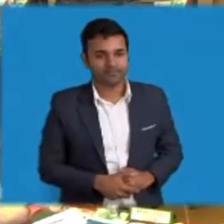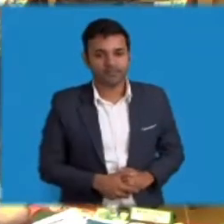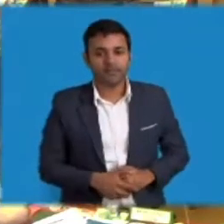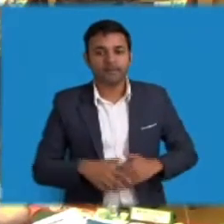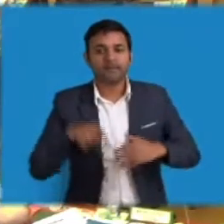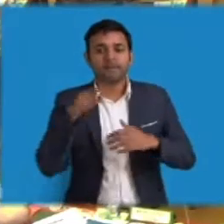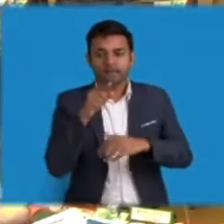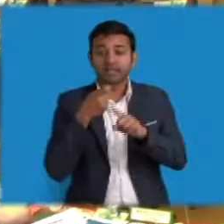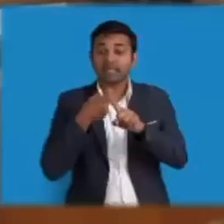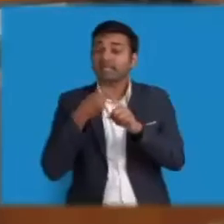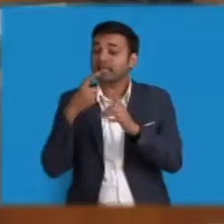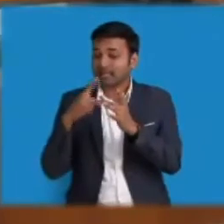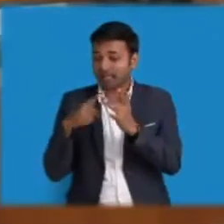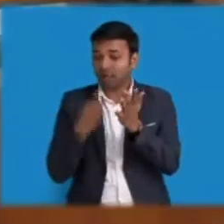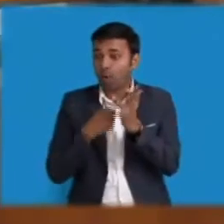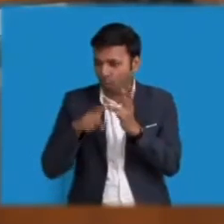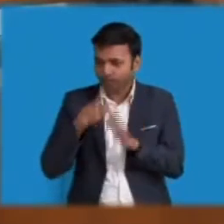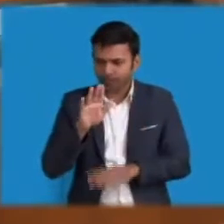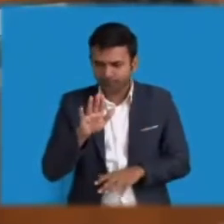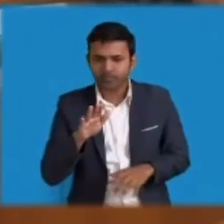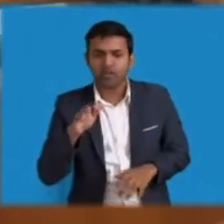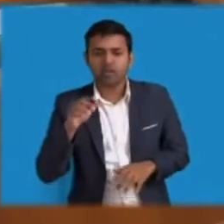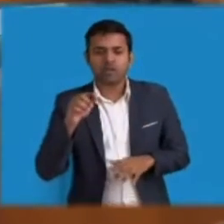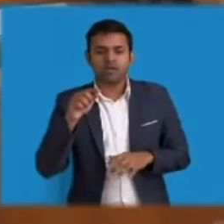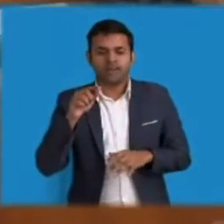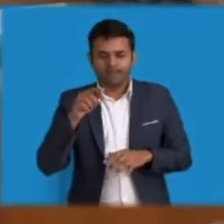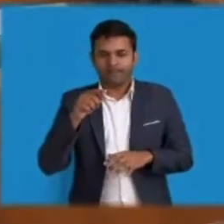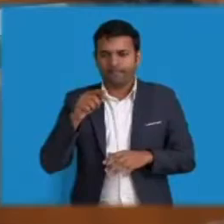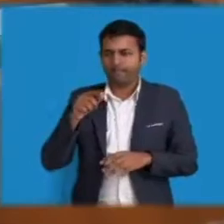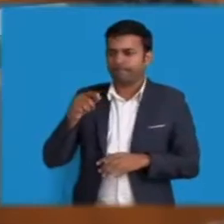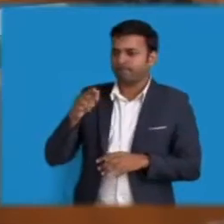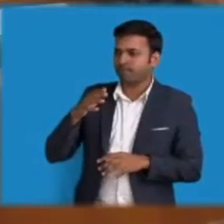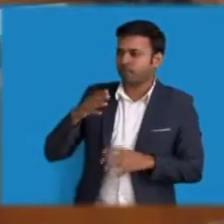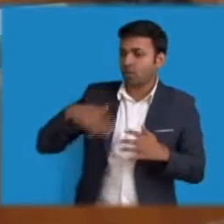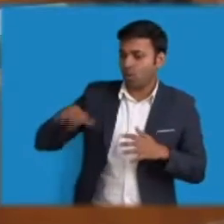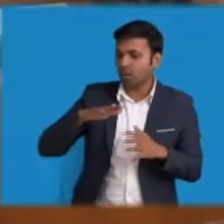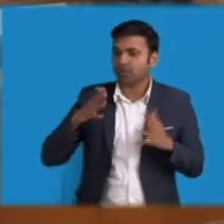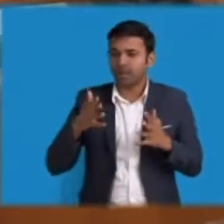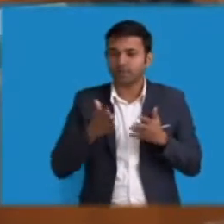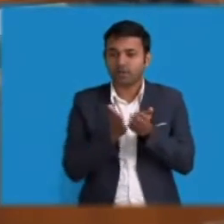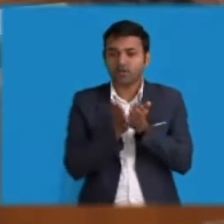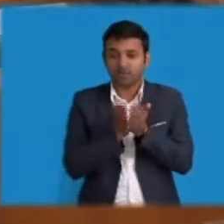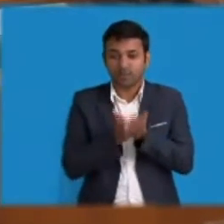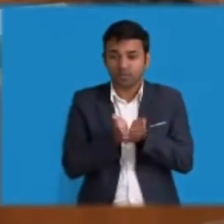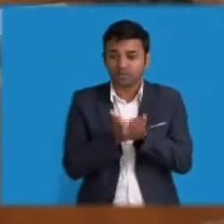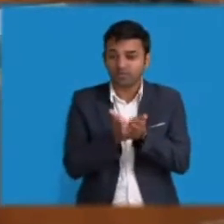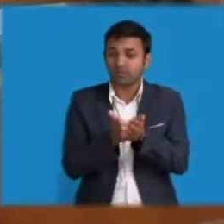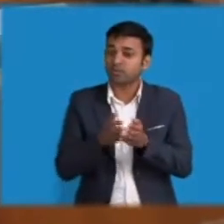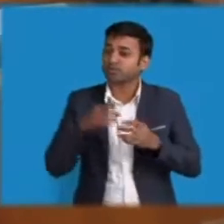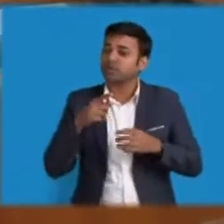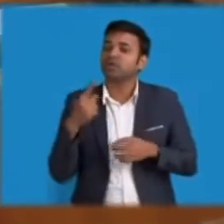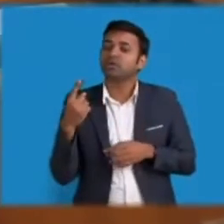Kiro out of circulation now, what is the fleet right now of the Navy? What is the strength right now? Thank you, Honourable